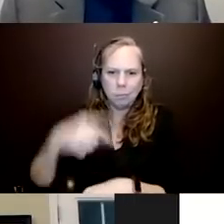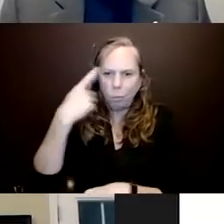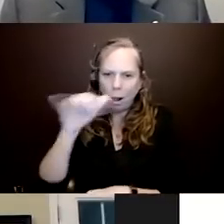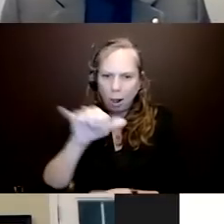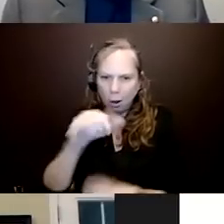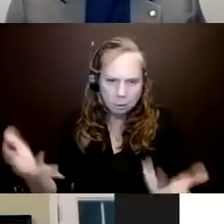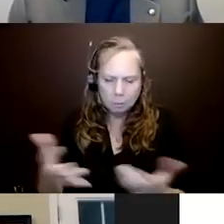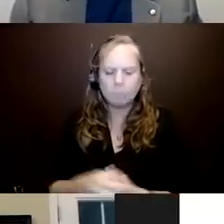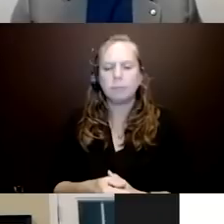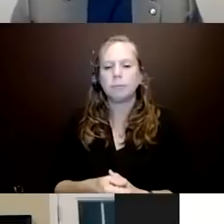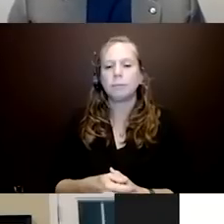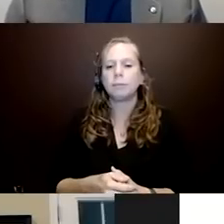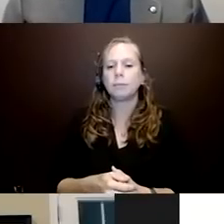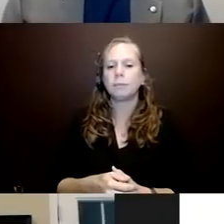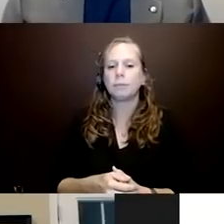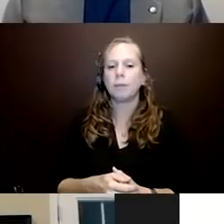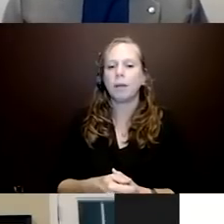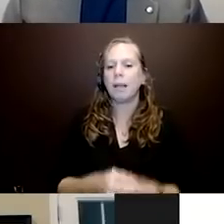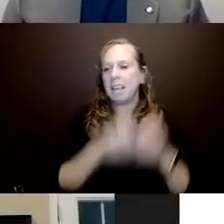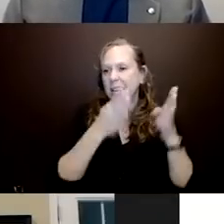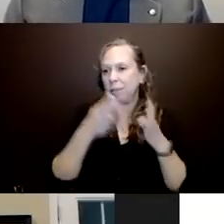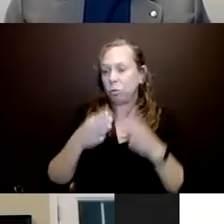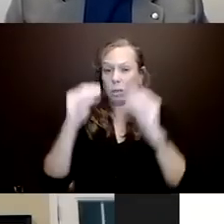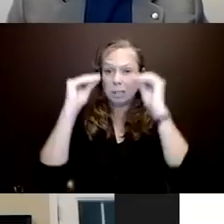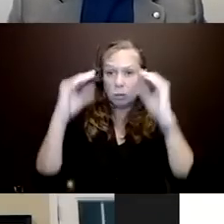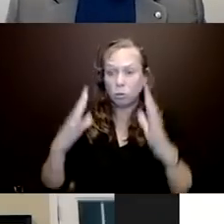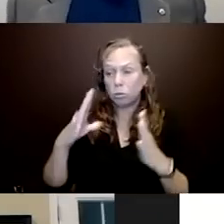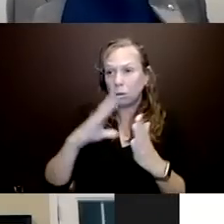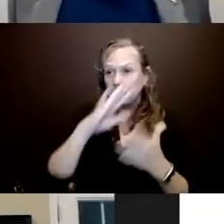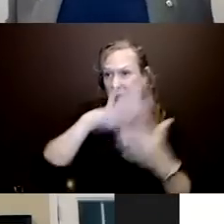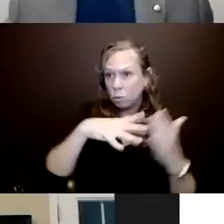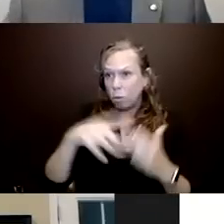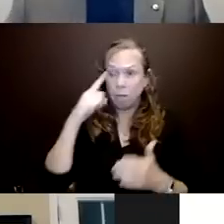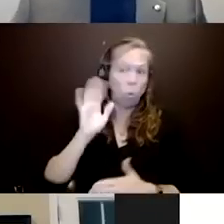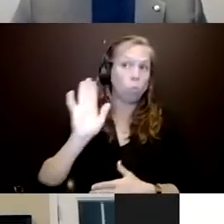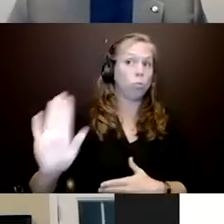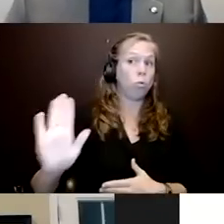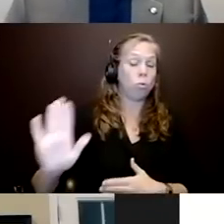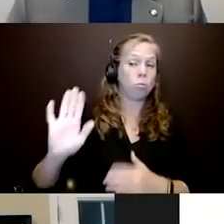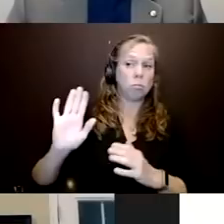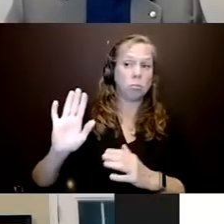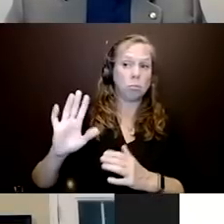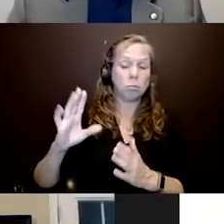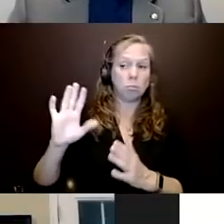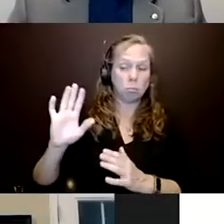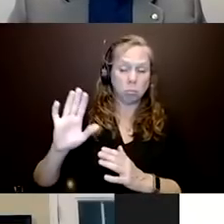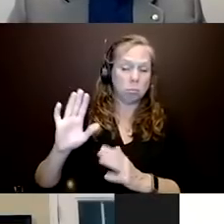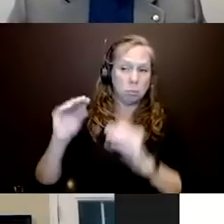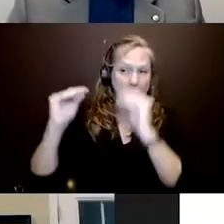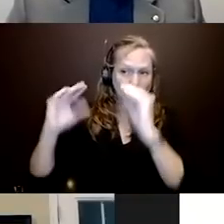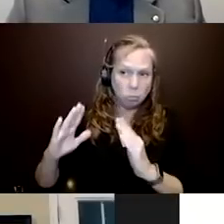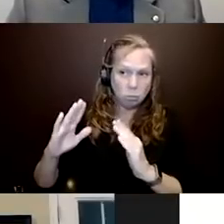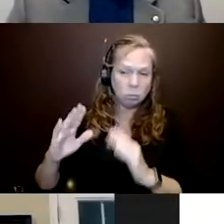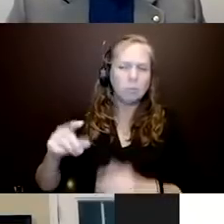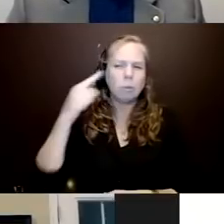individual teacher schedule for your child's teacher varies from that and still doesn't work, that's one of those moments, as you remember